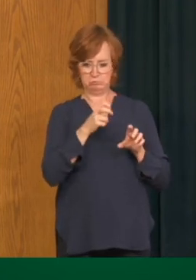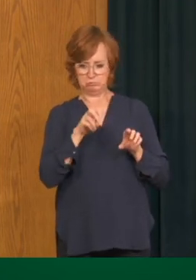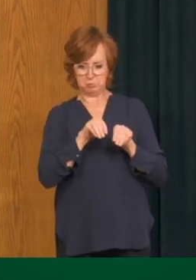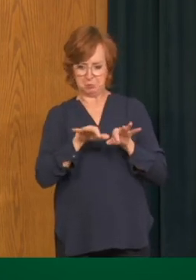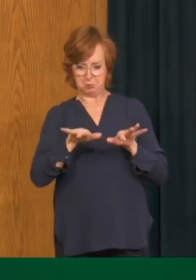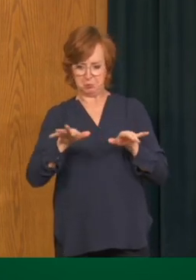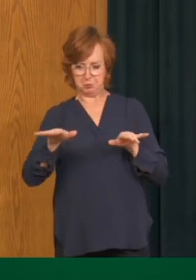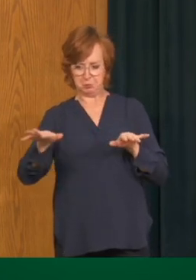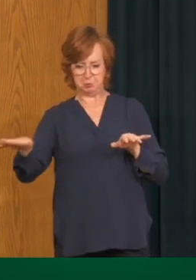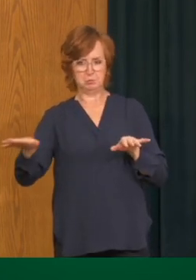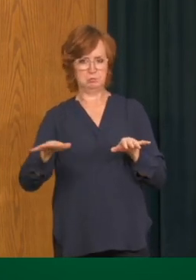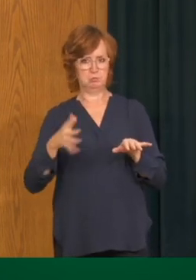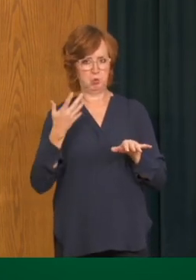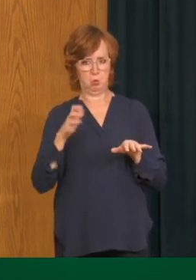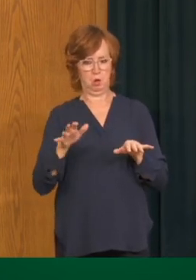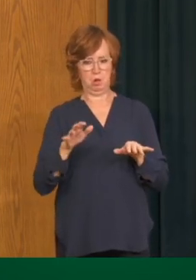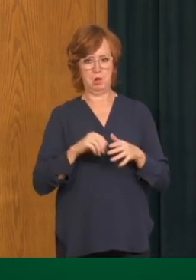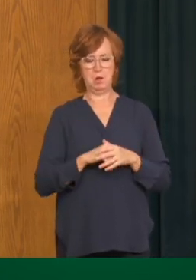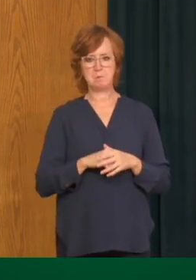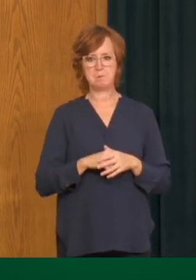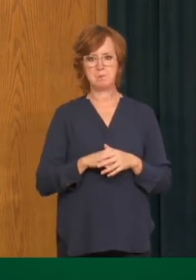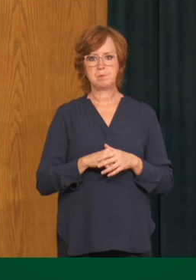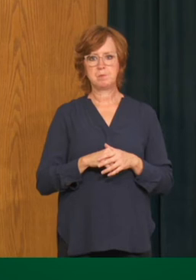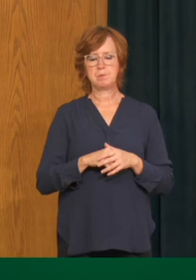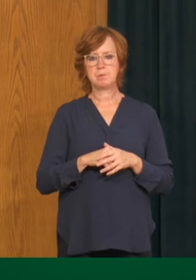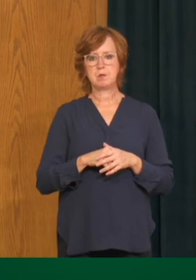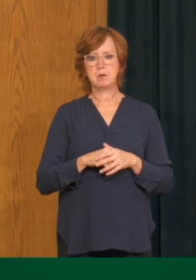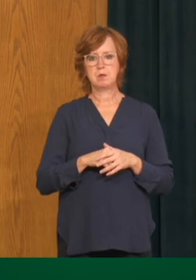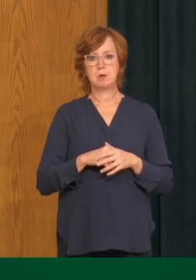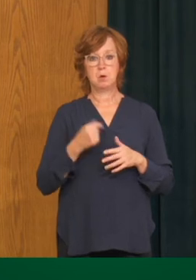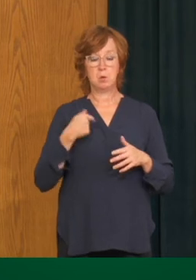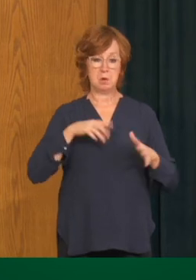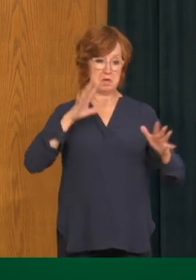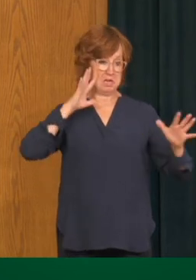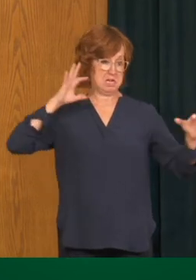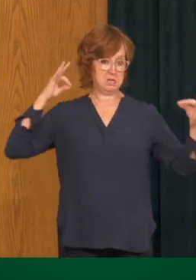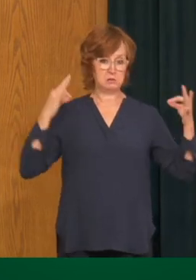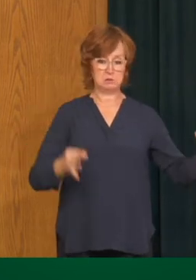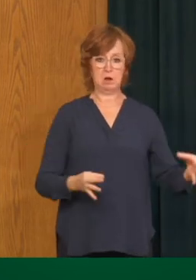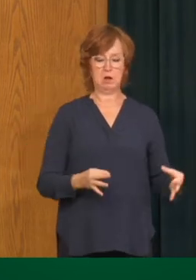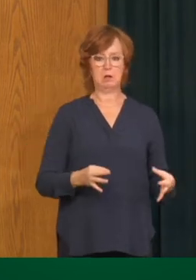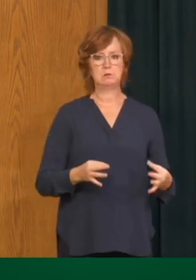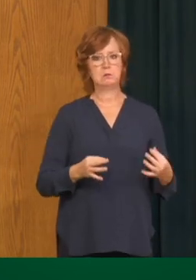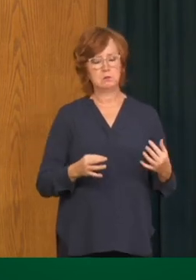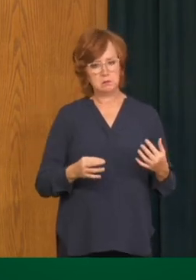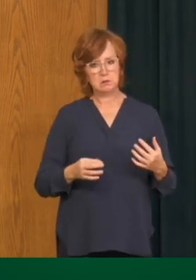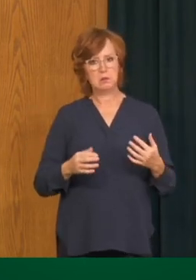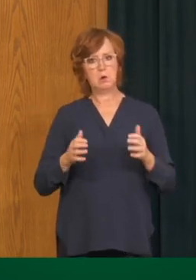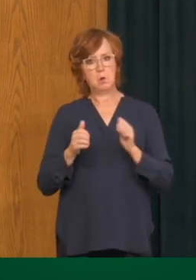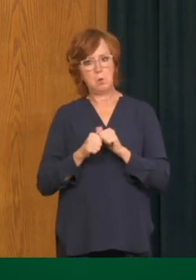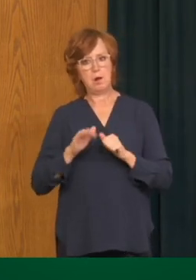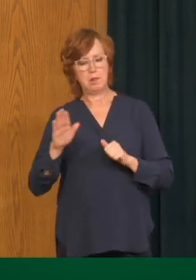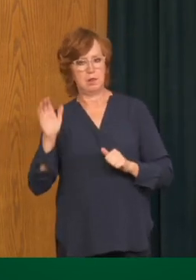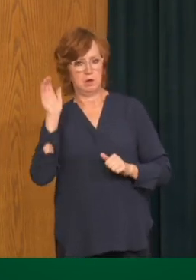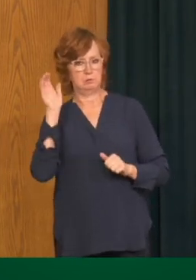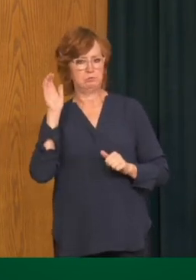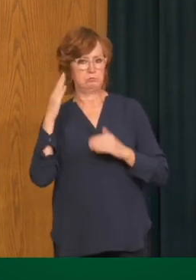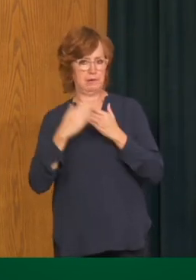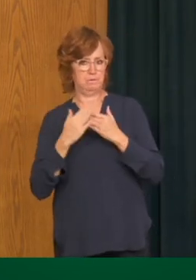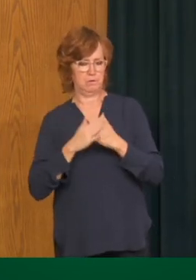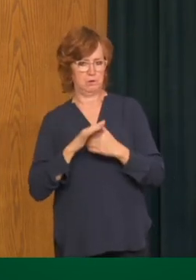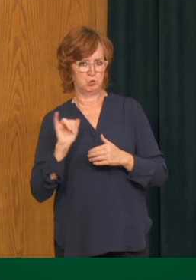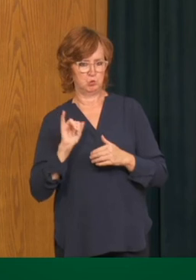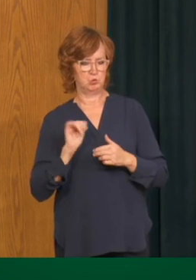on school reopening. We will have to modify that advice based on what we are seeing in Saskatchewan at a local level, and what we are seeing in other jurisdictions